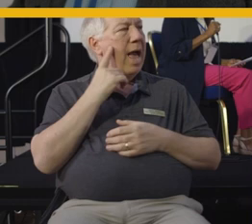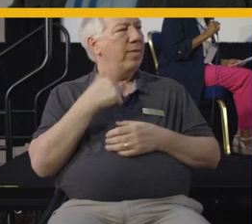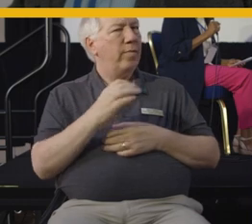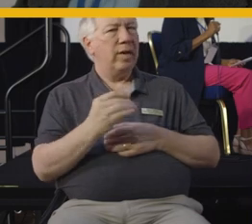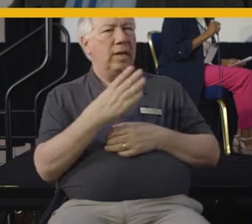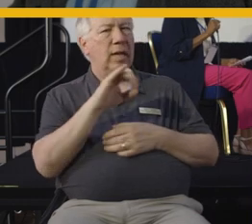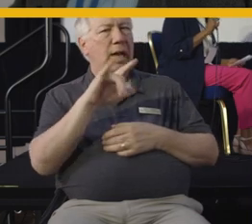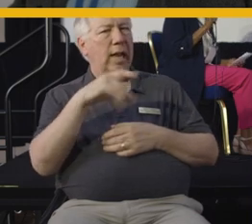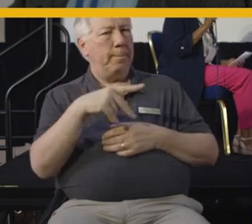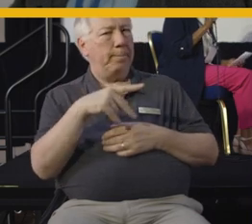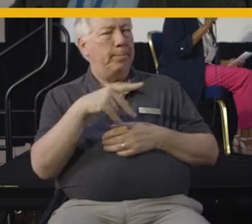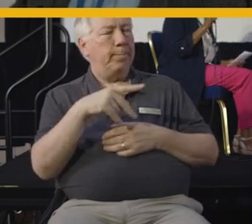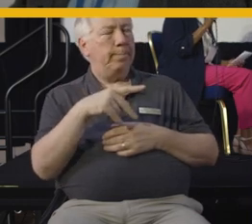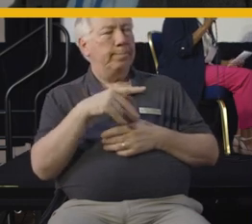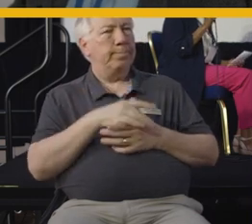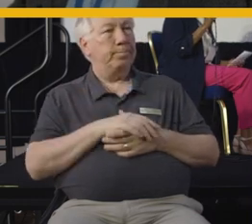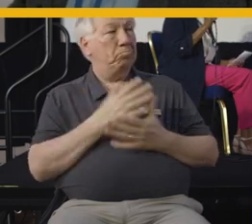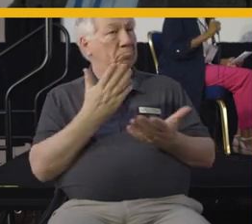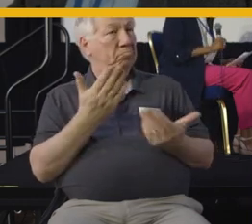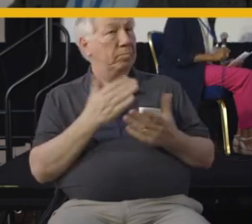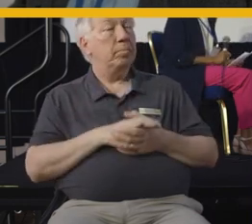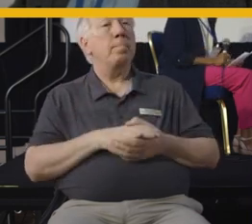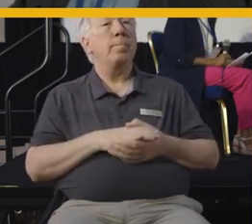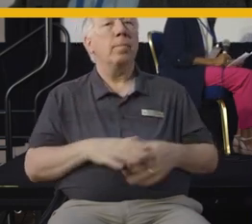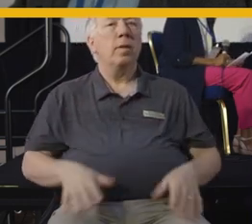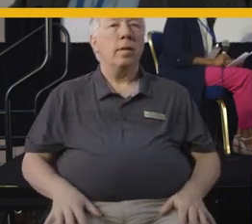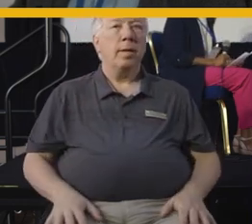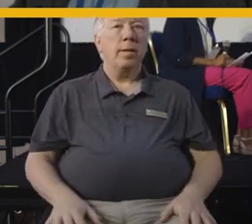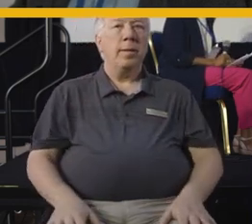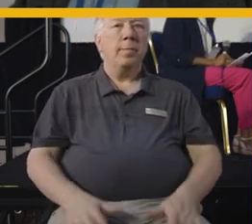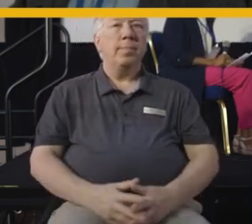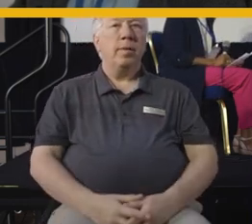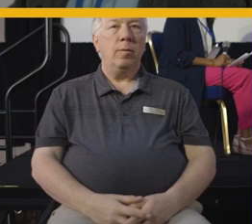clip of Southern Storytellers. Can we play the clip?